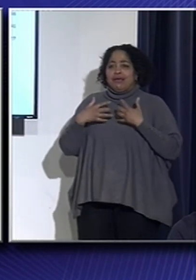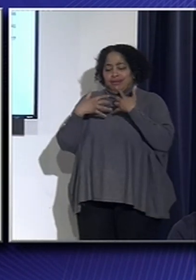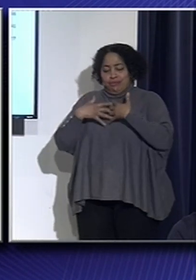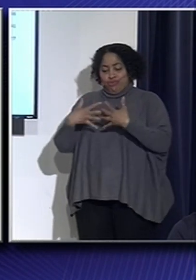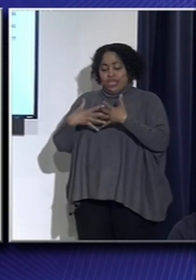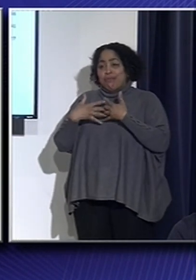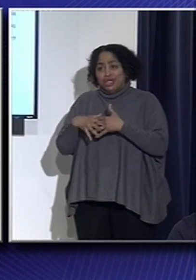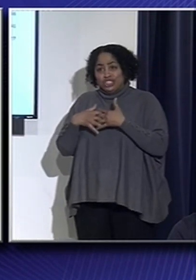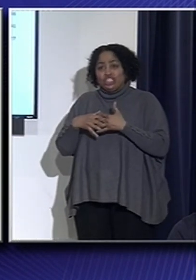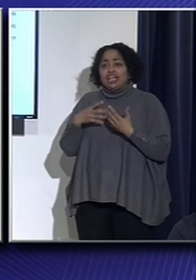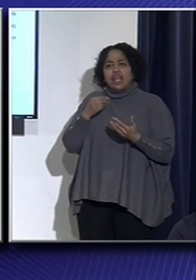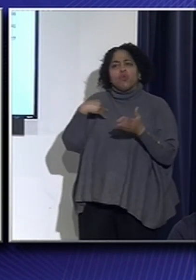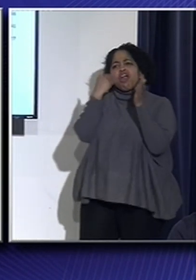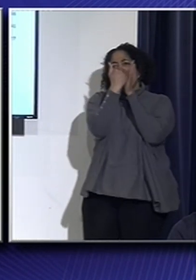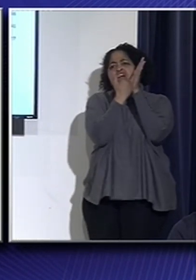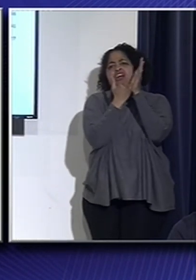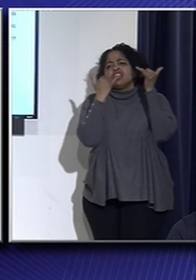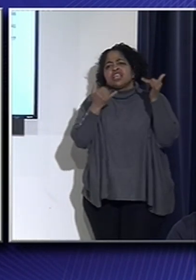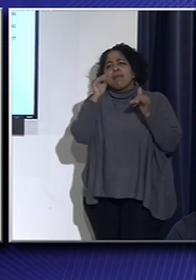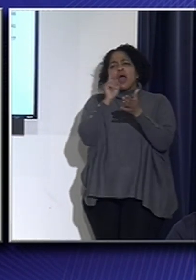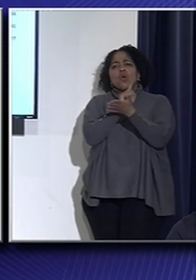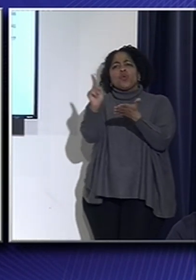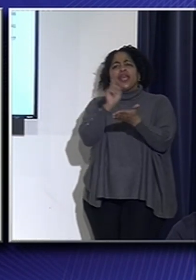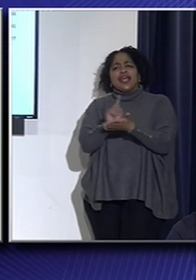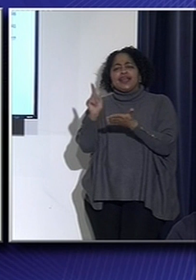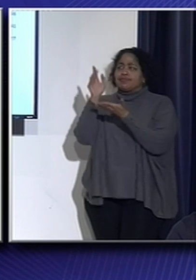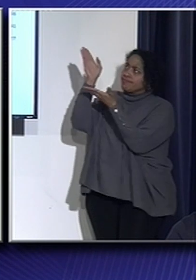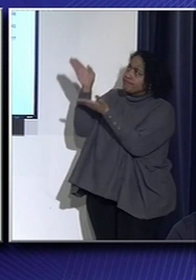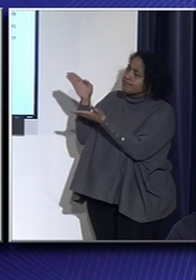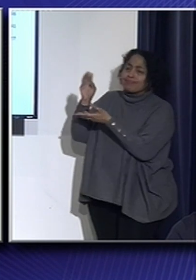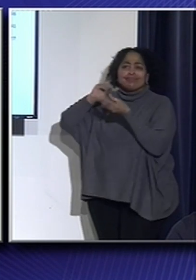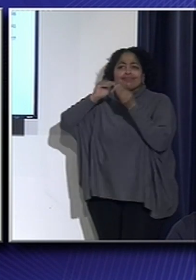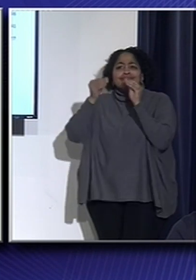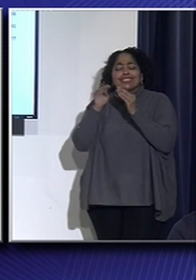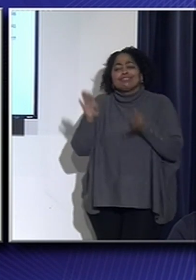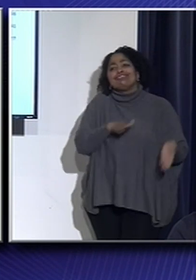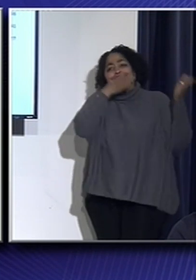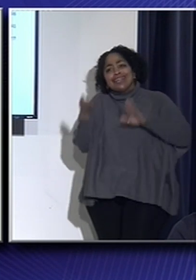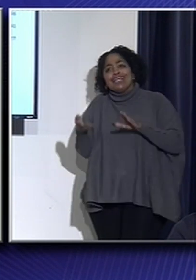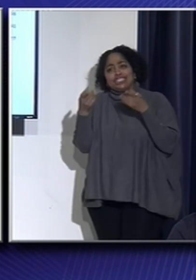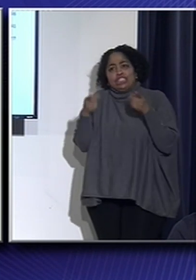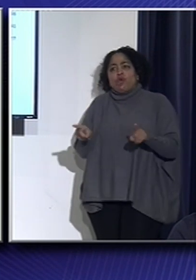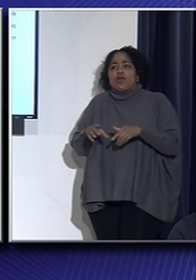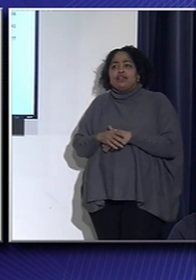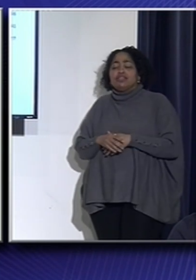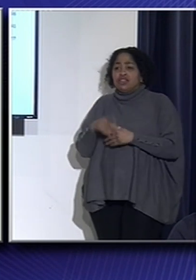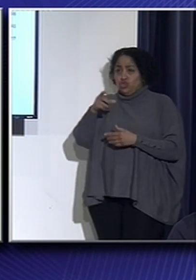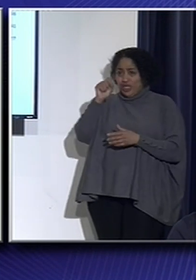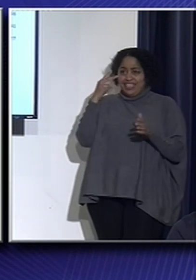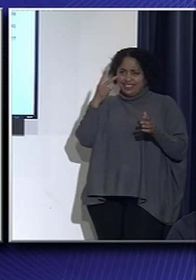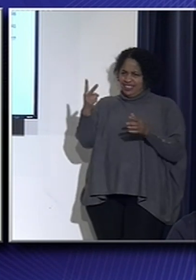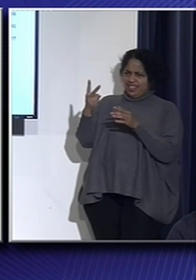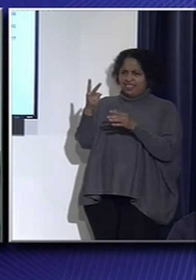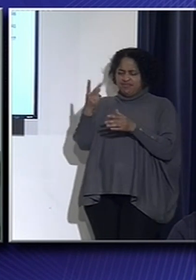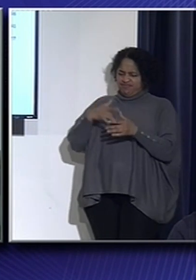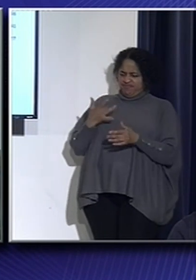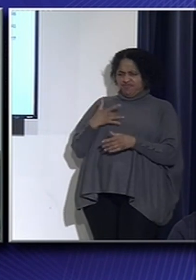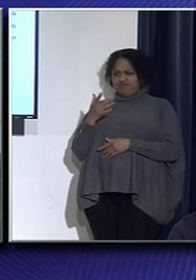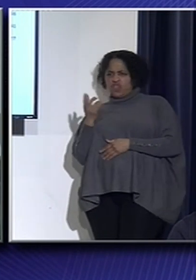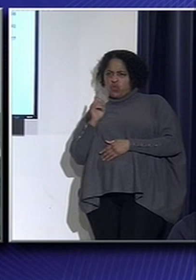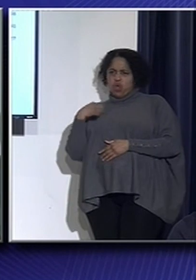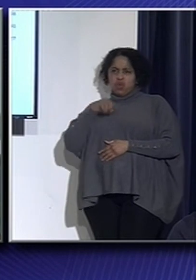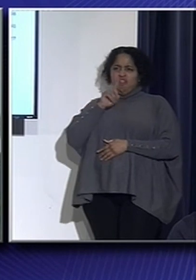beds. And we're listing now by week the number of deaths that occurred. So you can get a sense of where we are as a